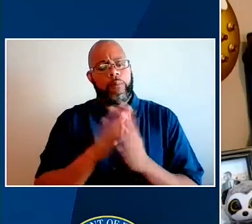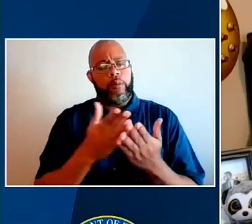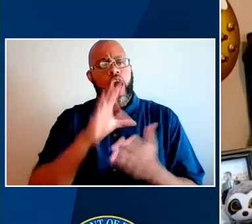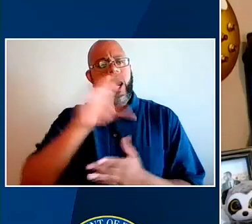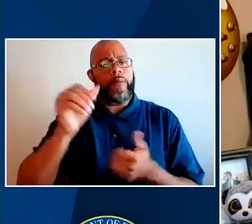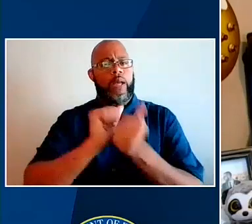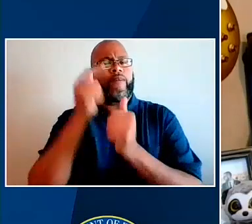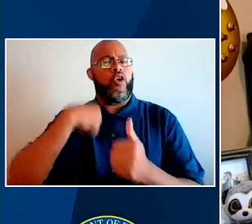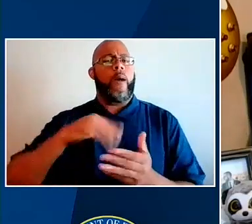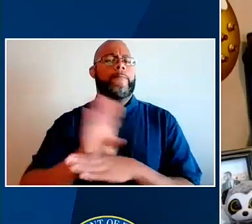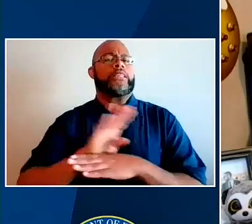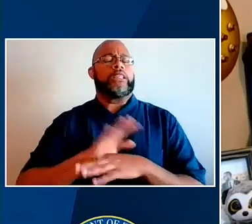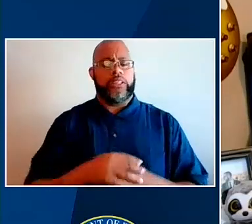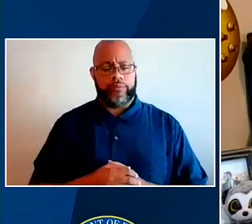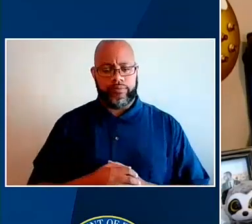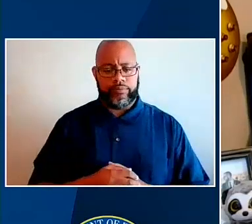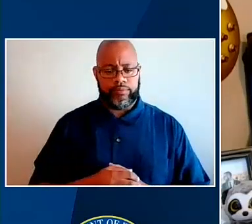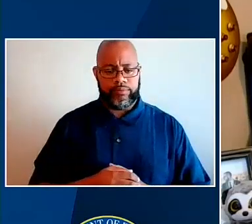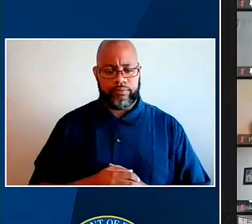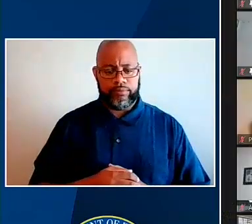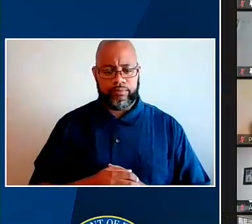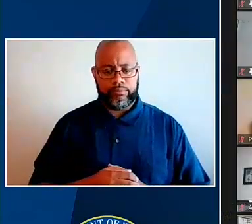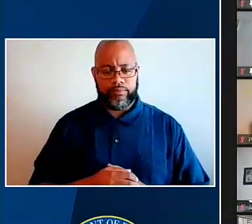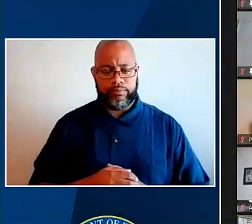for our business.